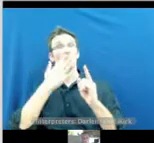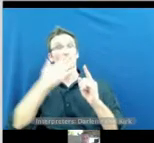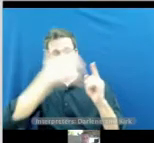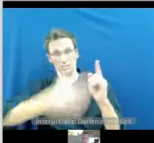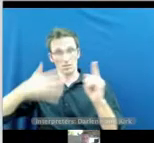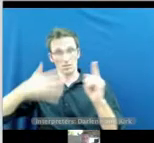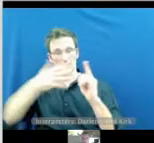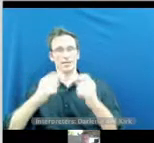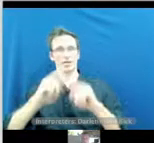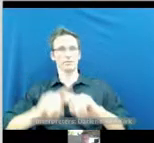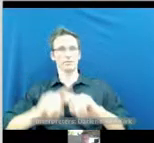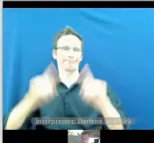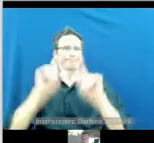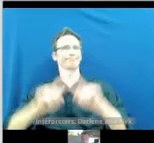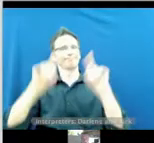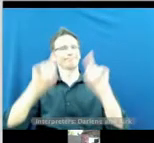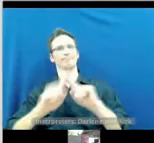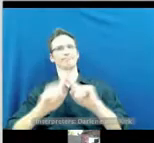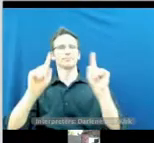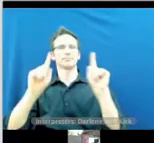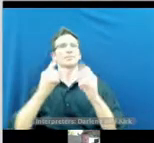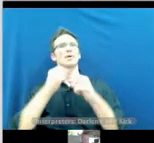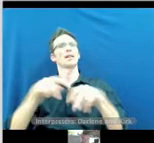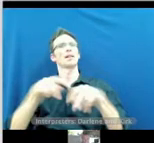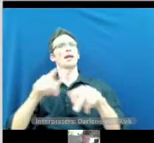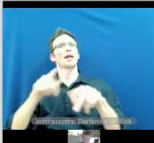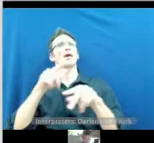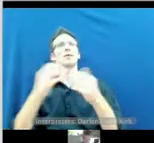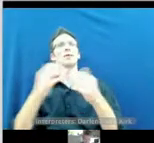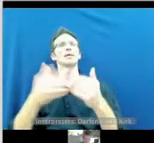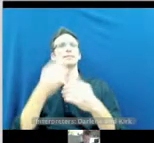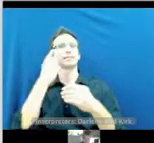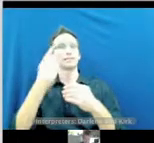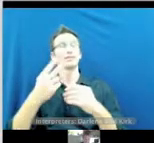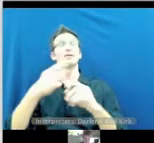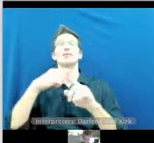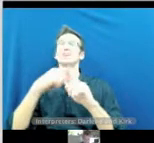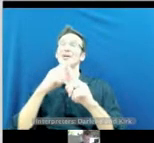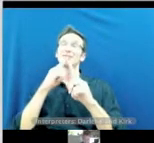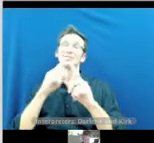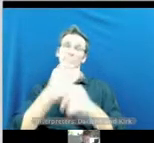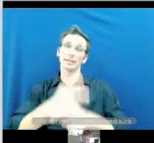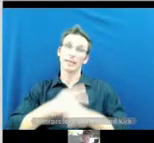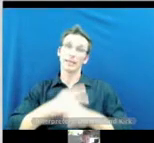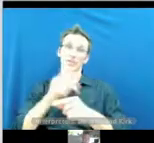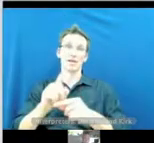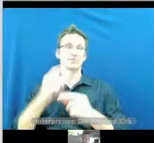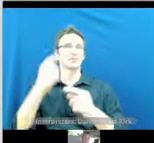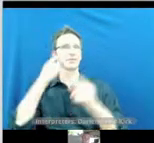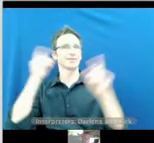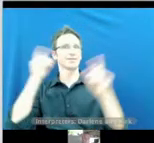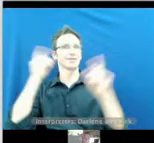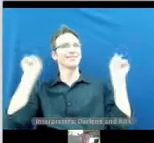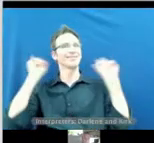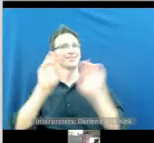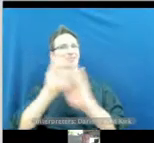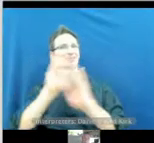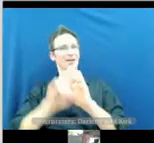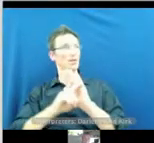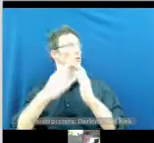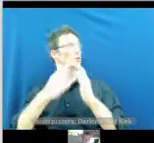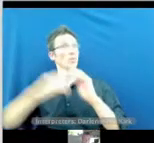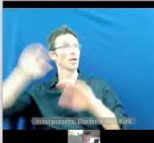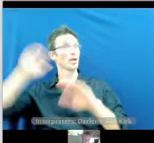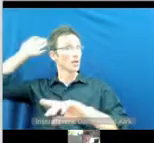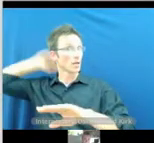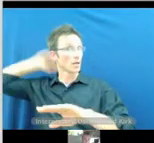have to think about more specifically is background. And so you can see here the interpreters on the screen. It makes a huge difference in terms of what's